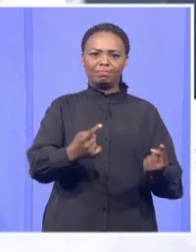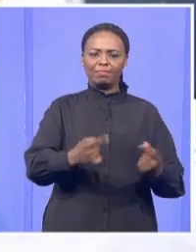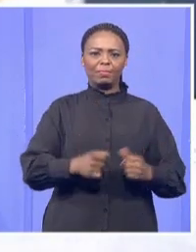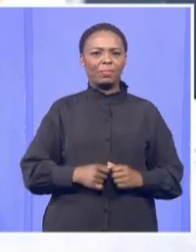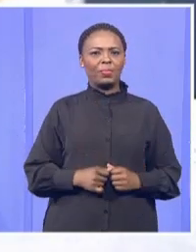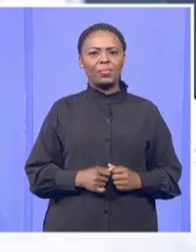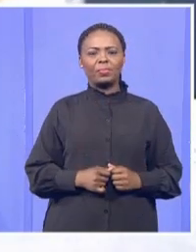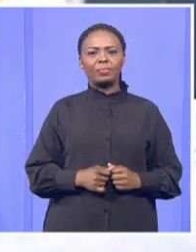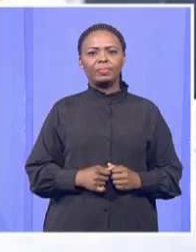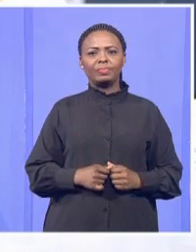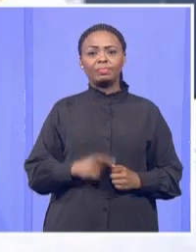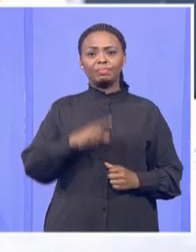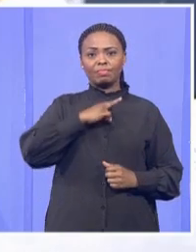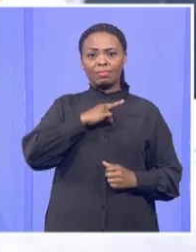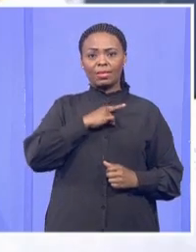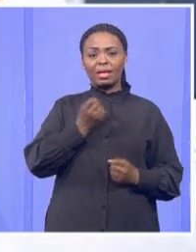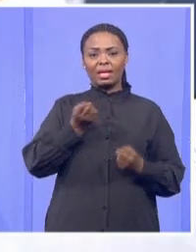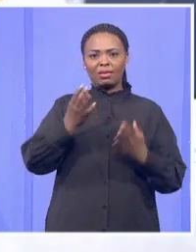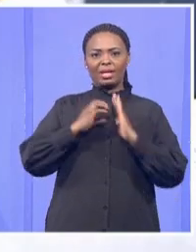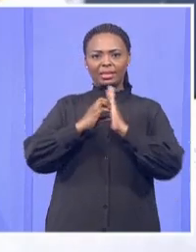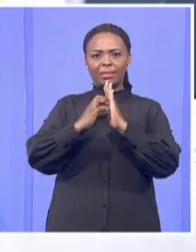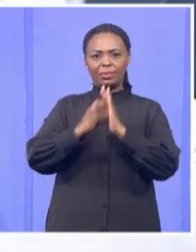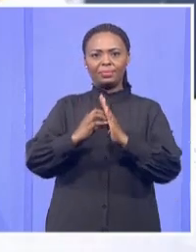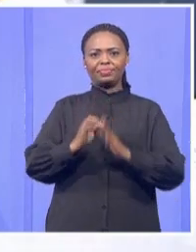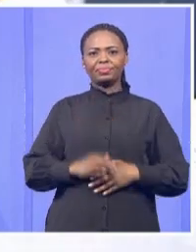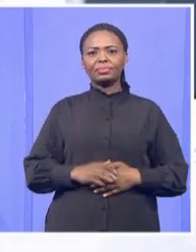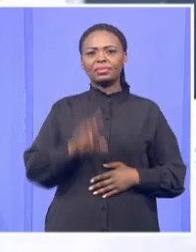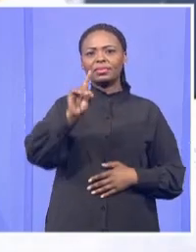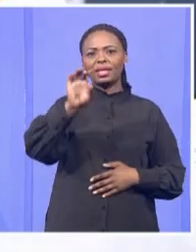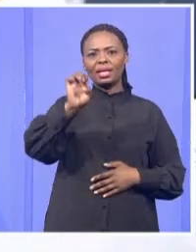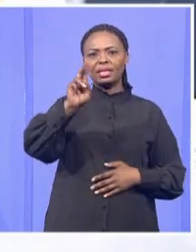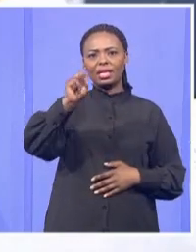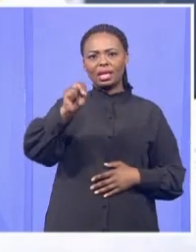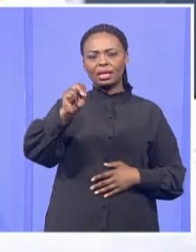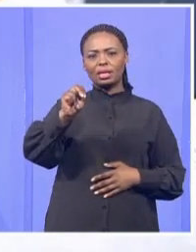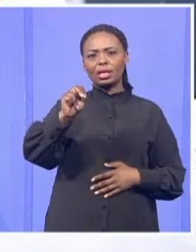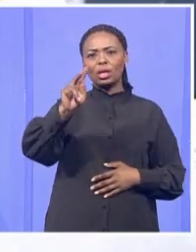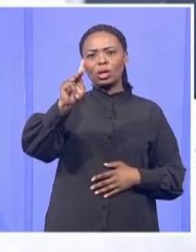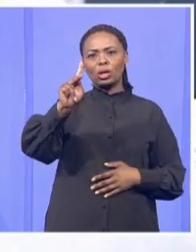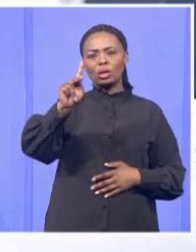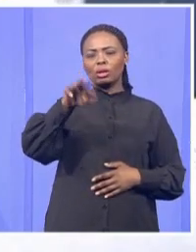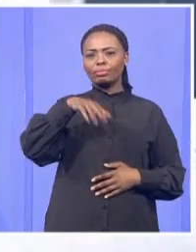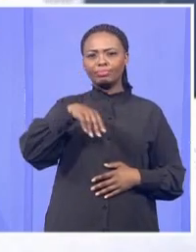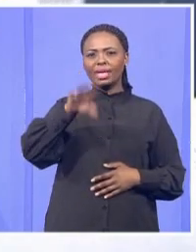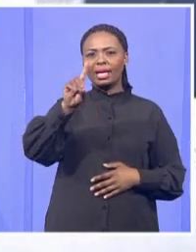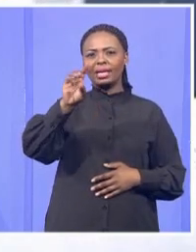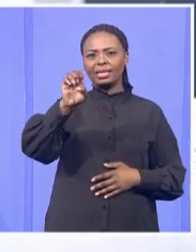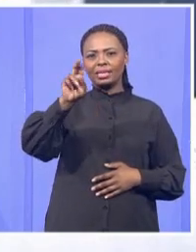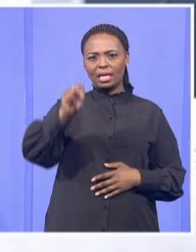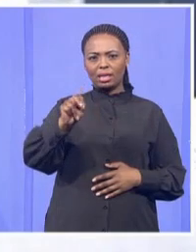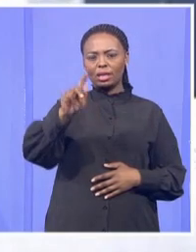There is a new development called Dentlome in the West End. It's massive.